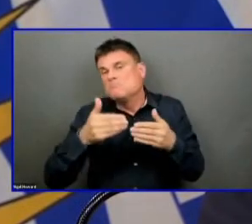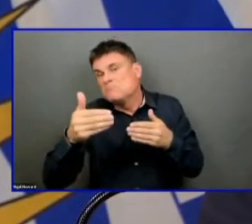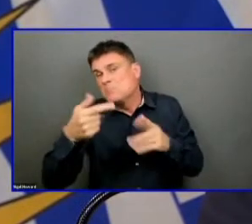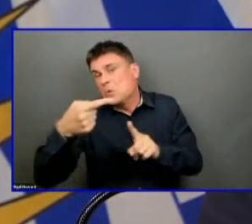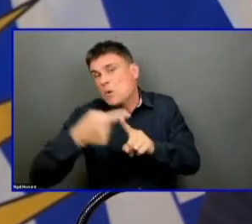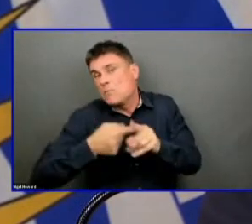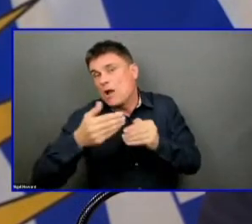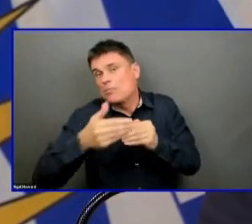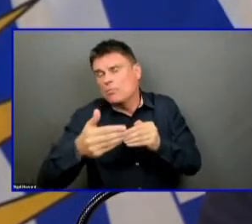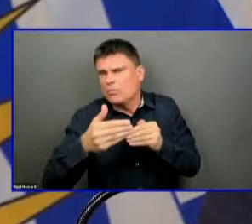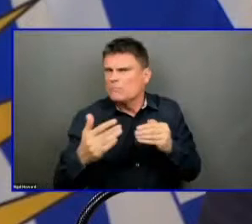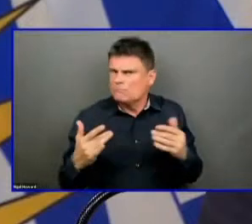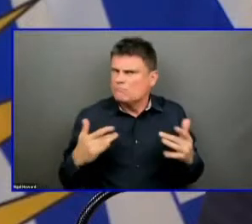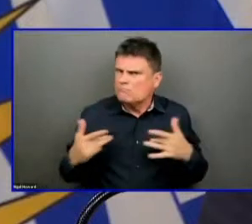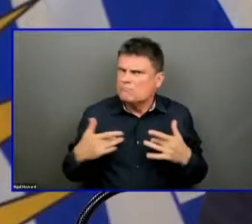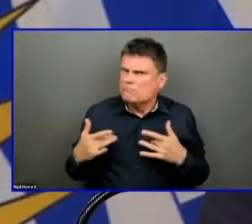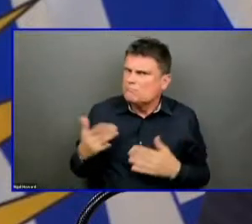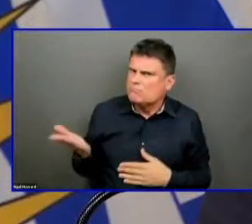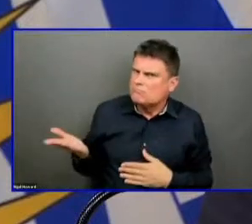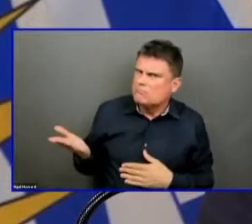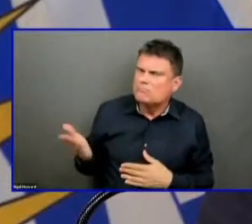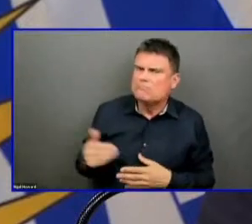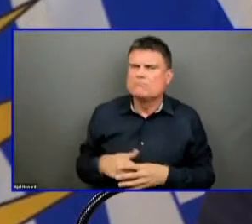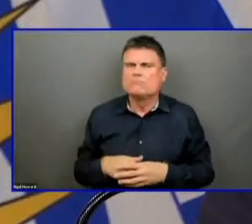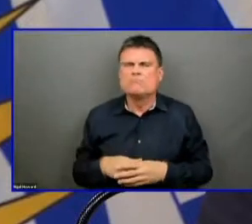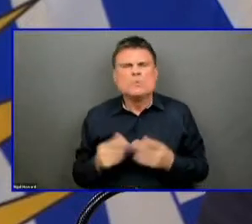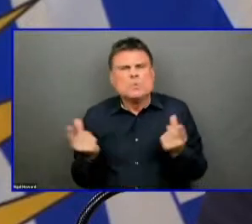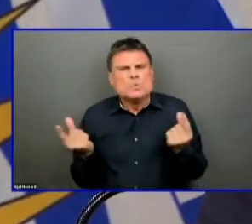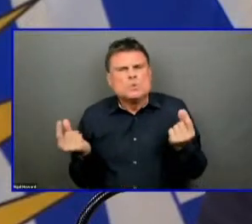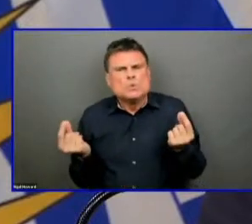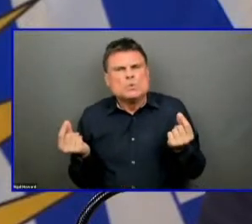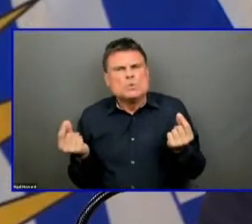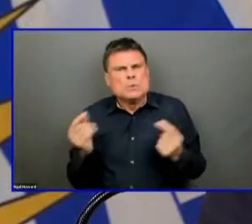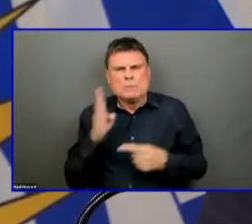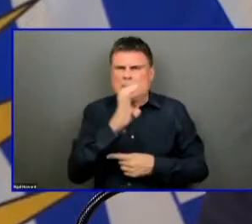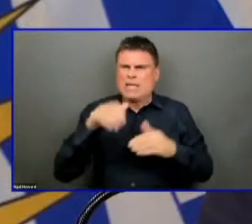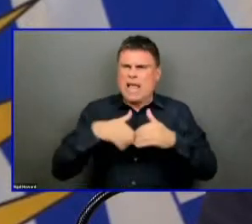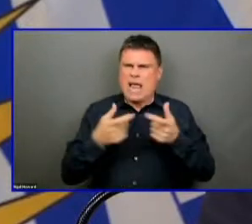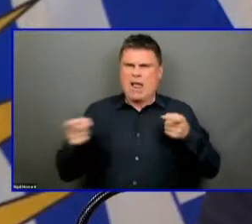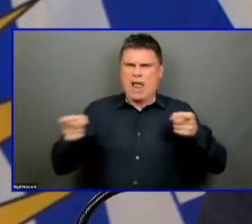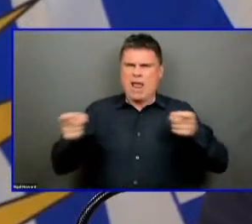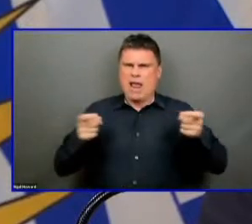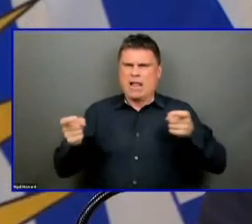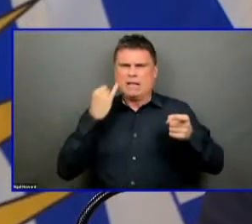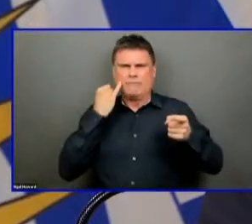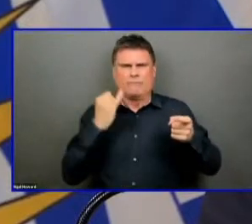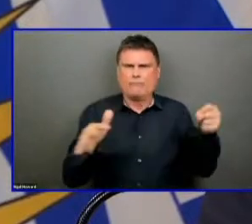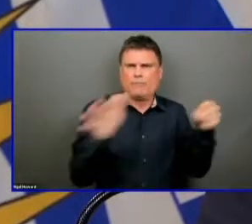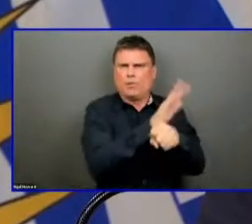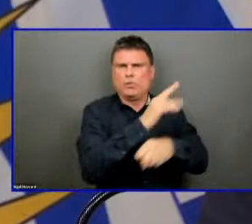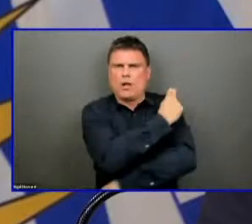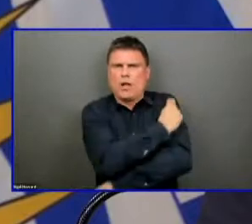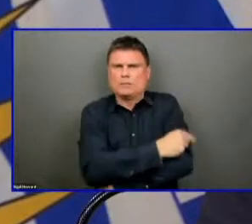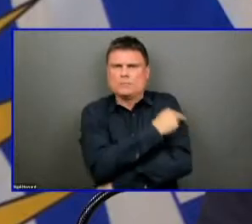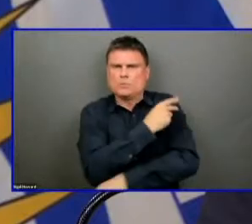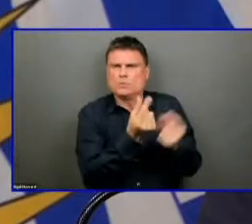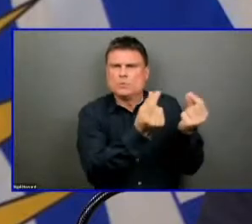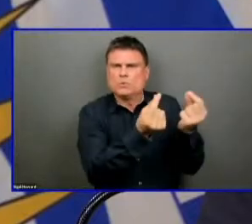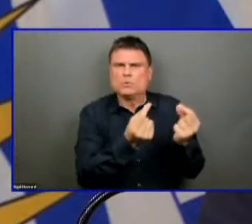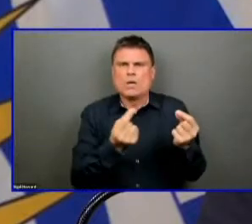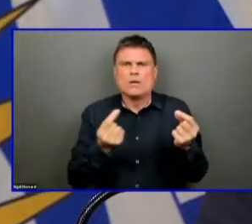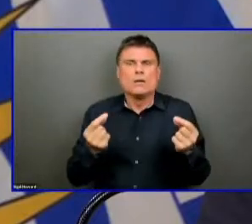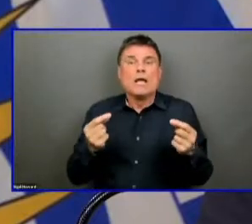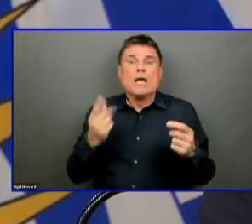province not doing more to reduce the social gatherings, to reduce the travel that we're seeing fuel transmission